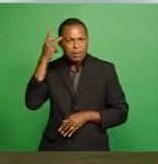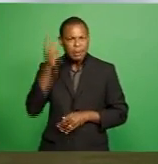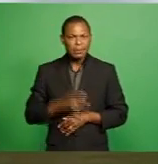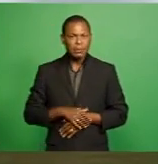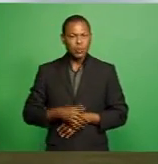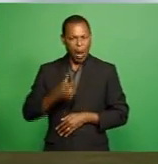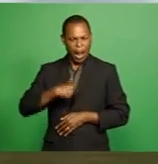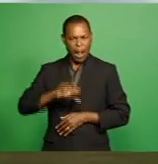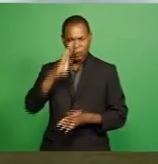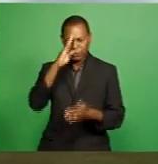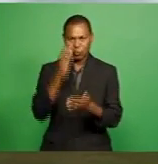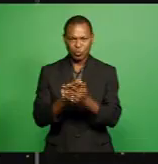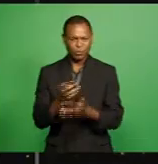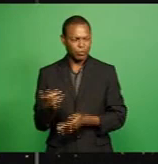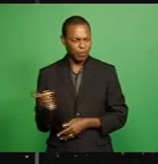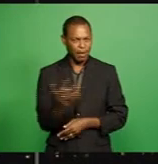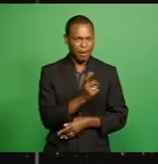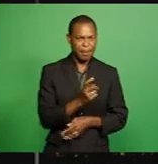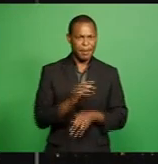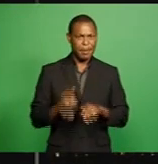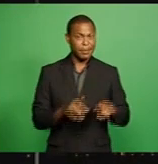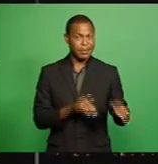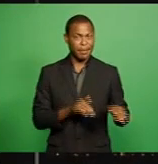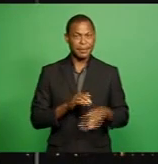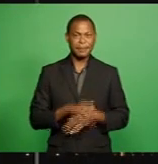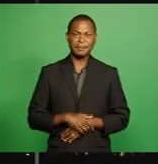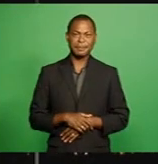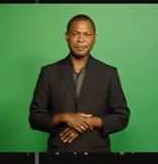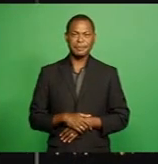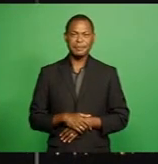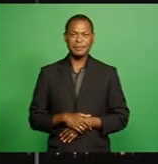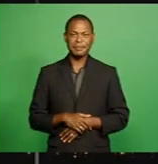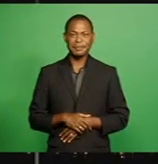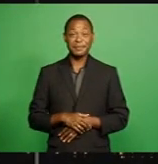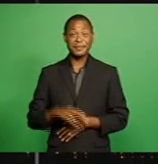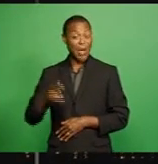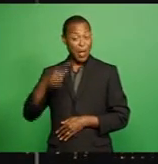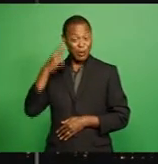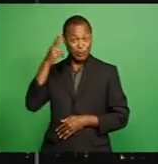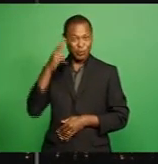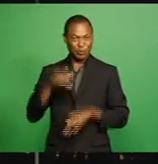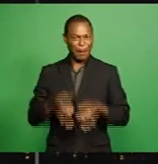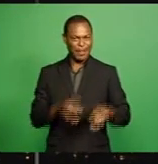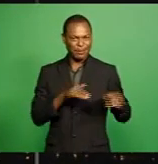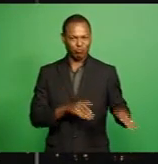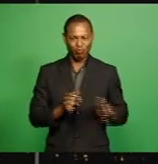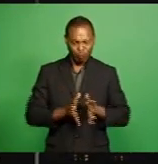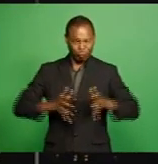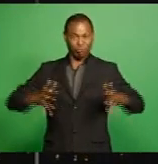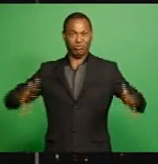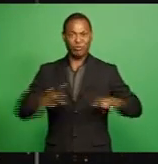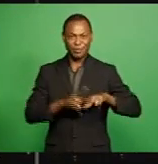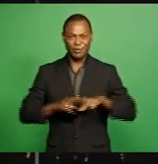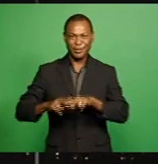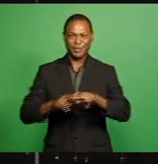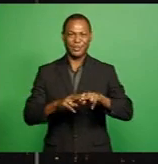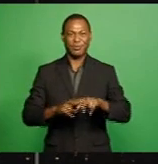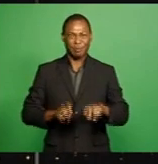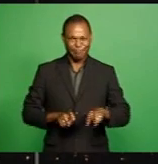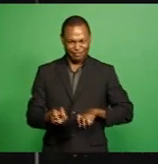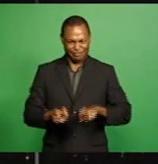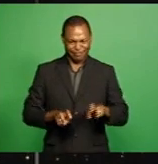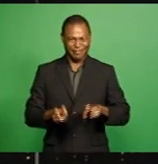their students to come and participate. The dream of participating in Fiji's biggest schools athletics meet is what